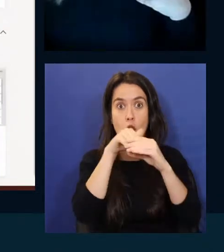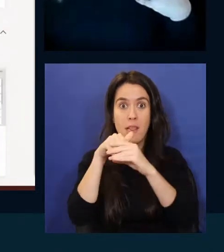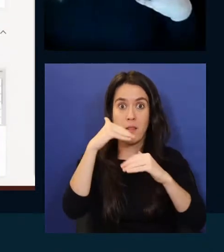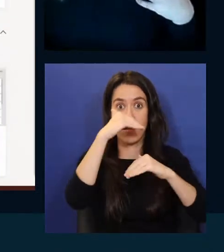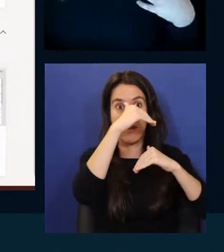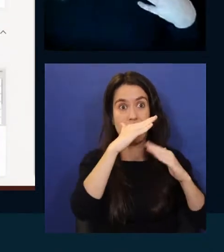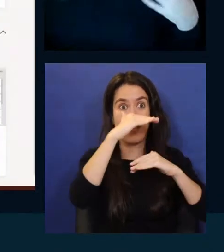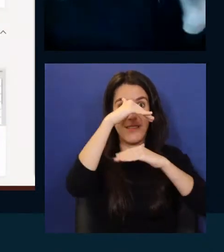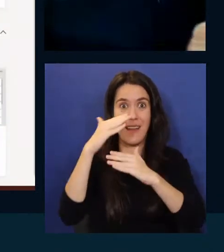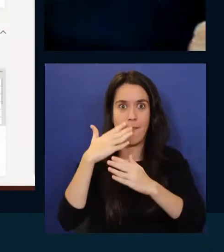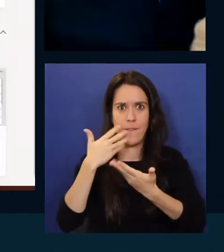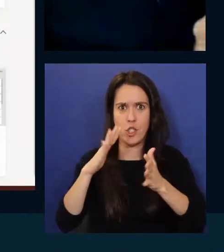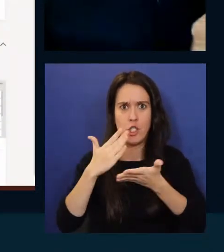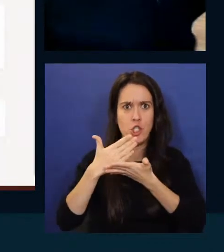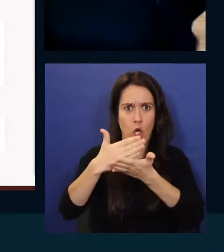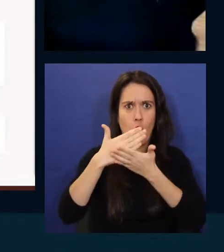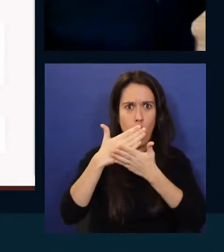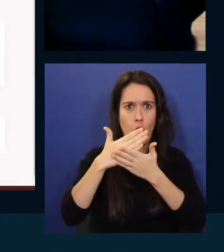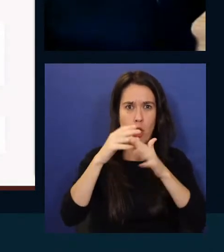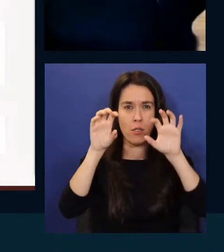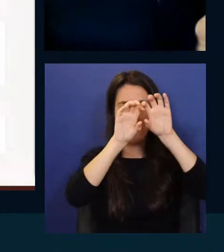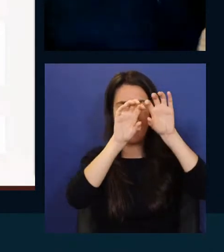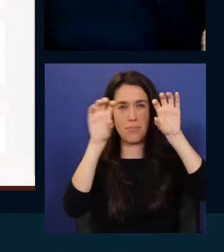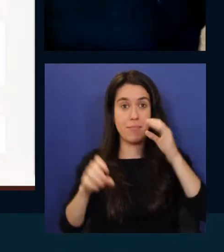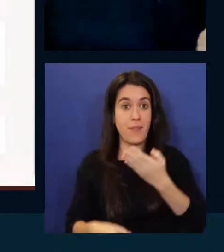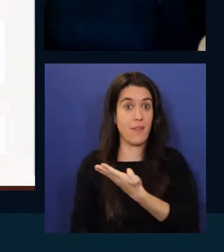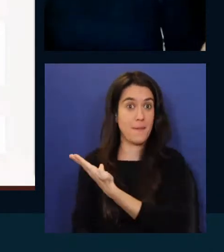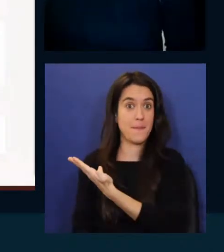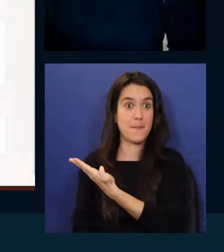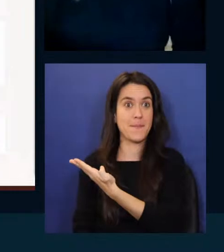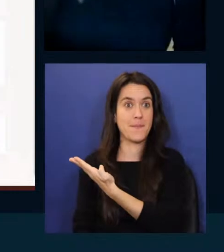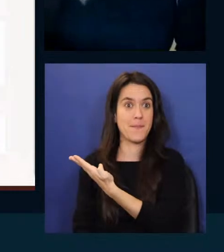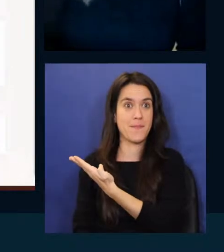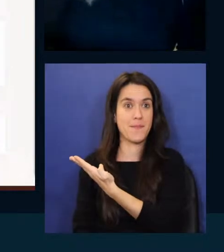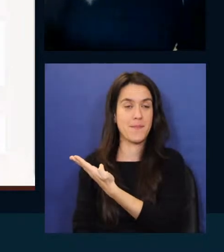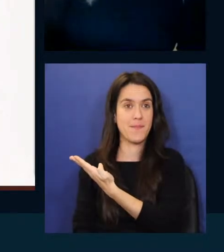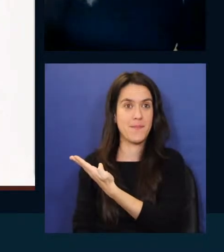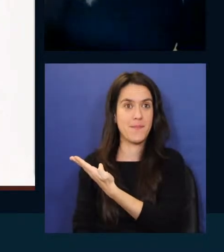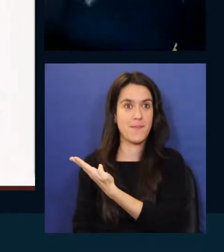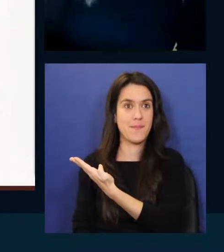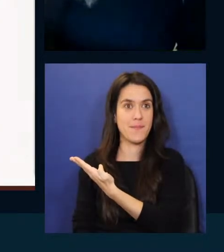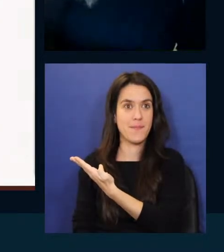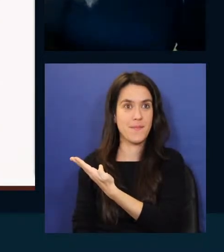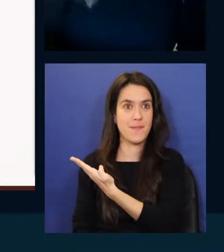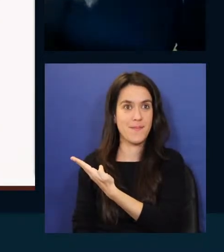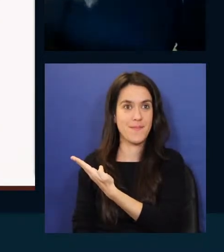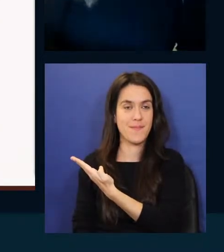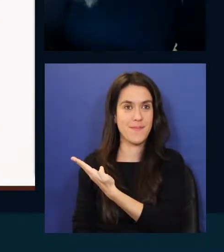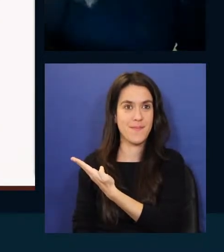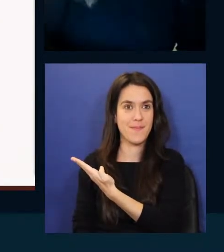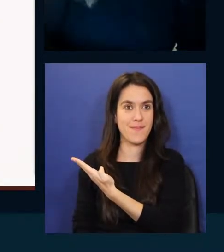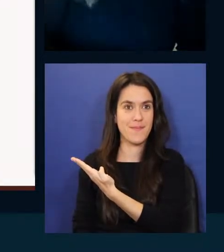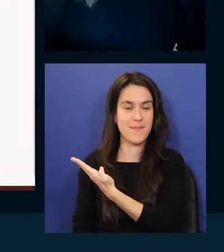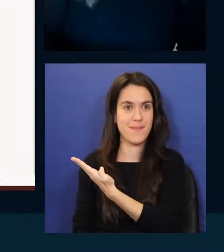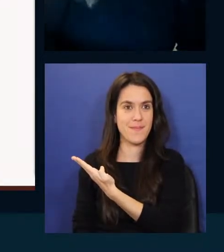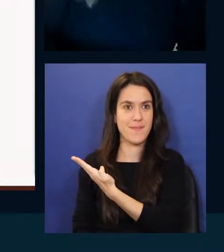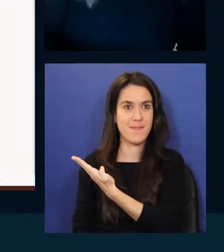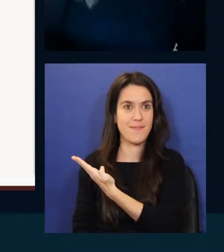there. And then you also have the learning section. So this is pretty